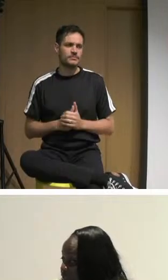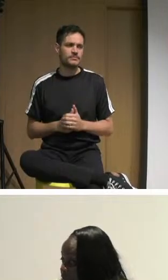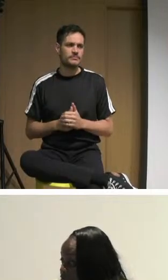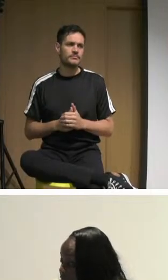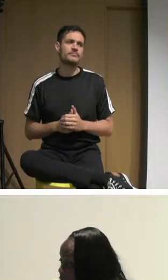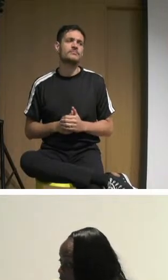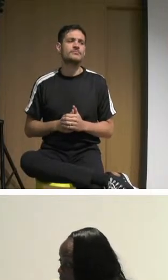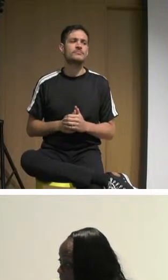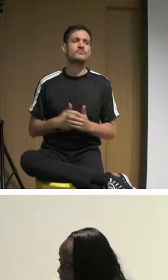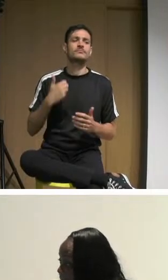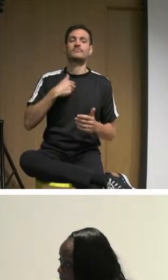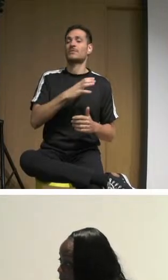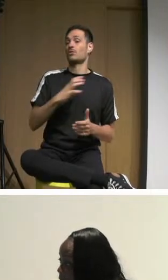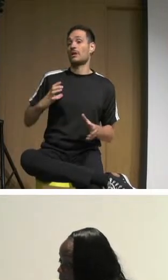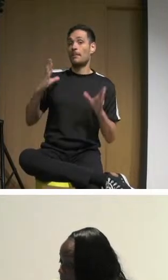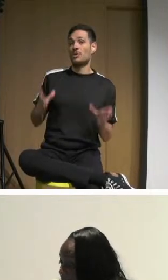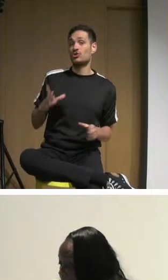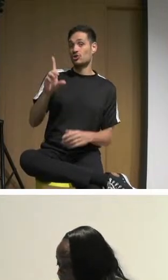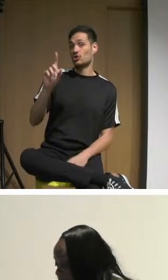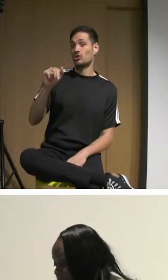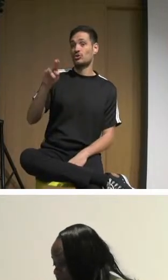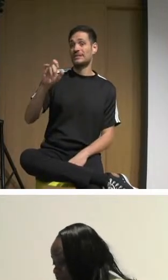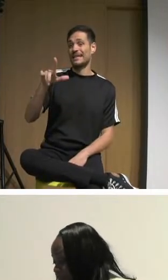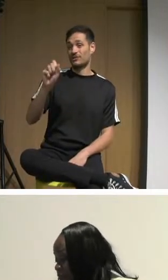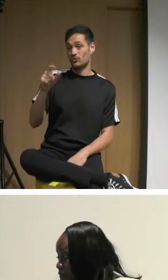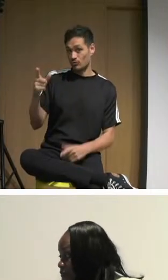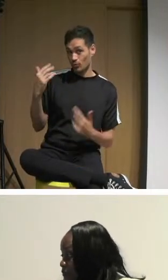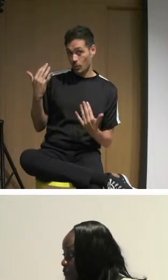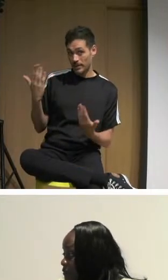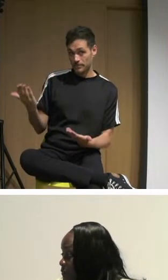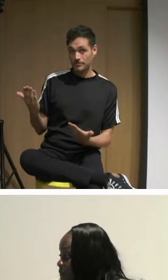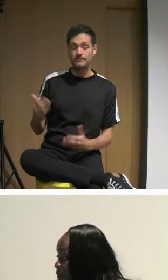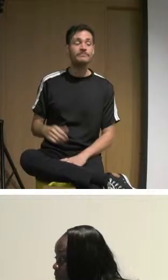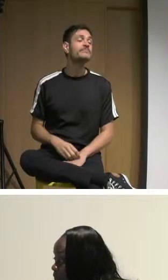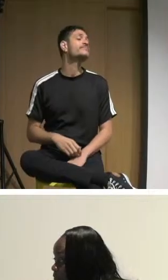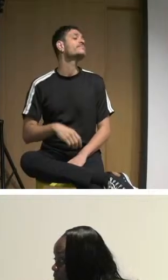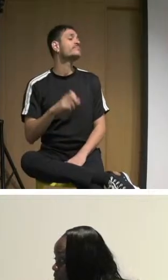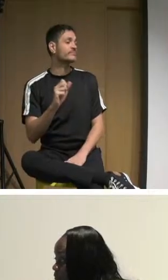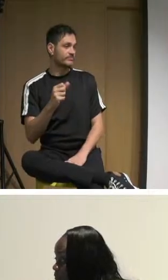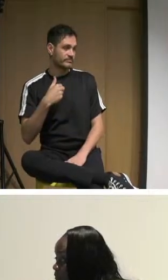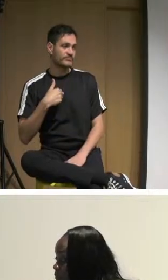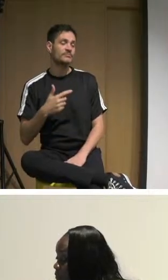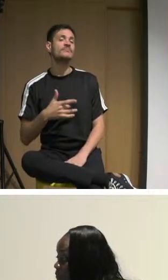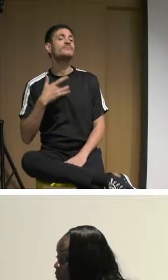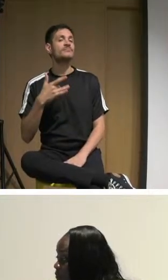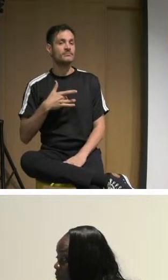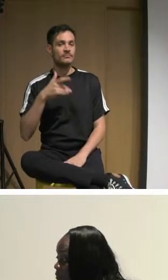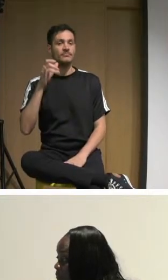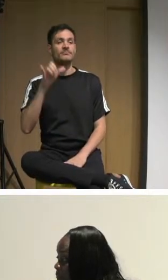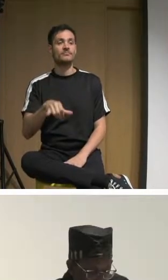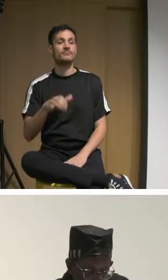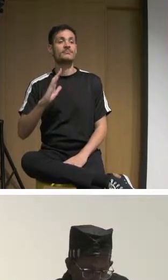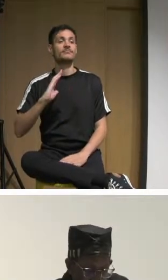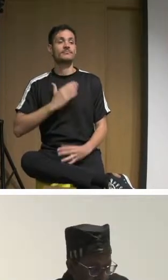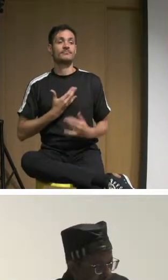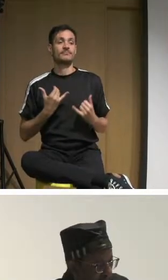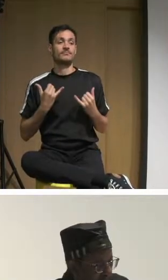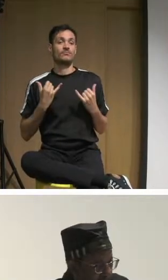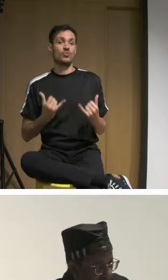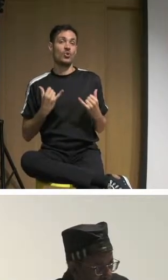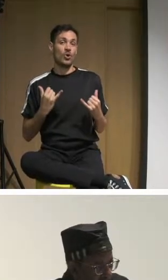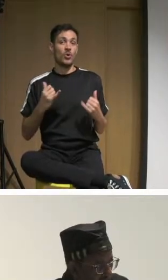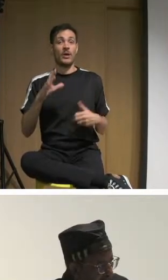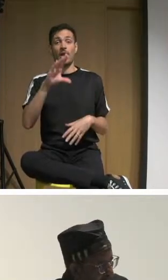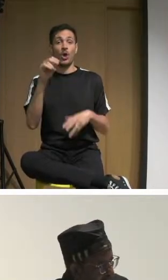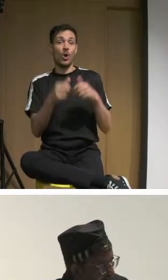Commissioner Daniels was waiting. Yeah, let me just say that I just feel that our current co-chair is